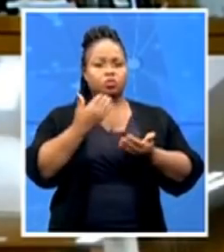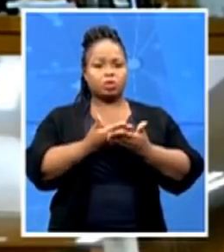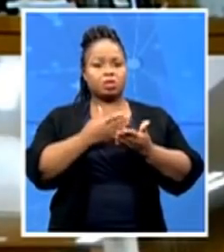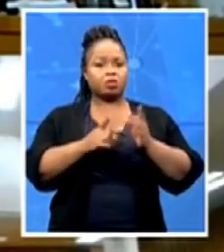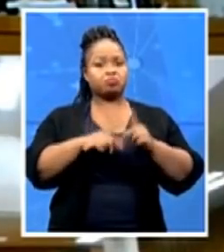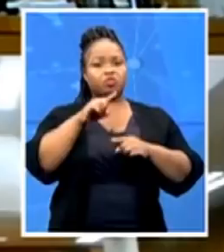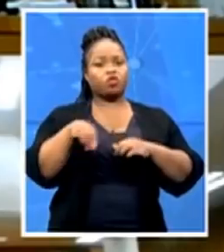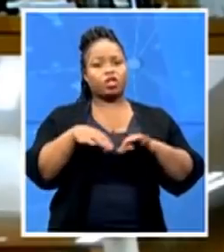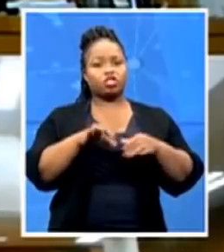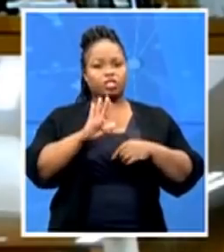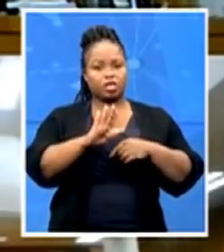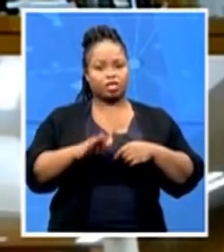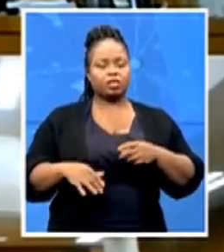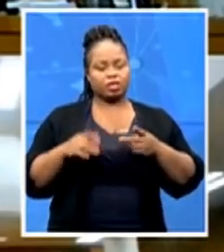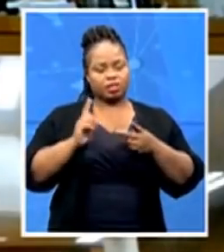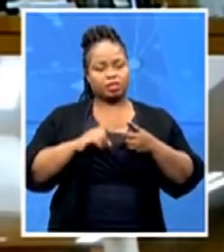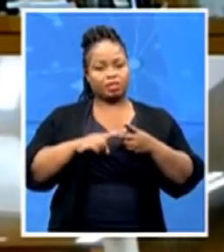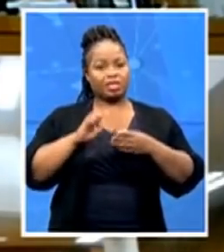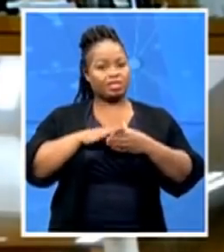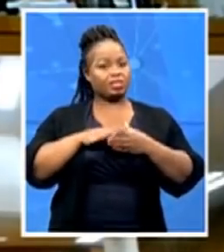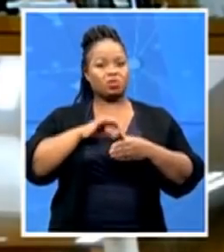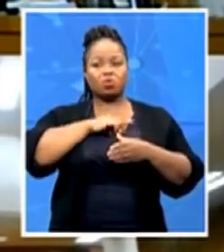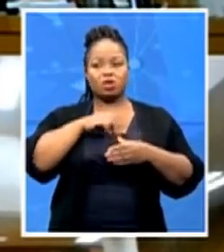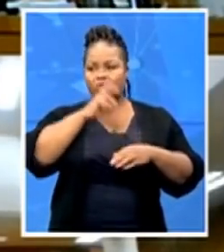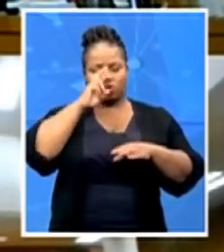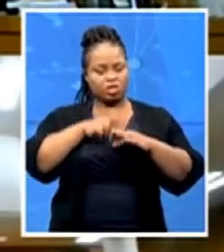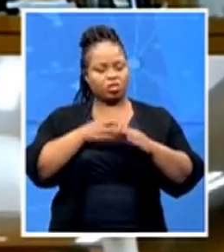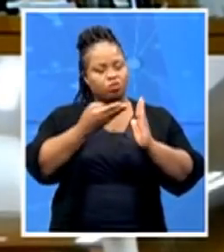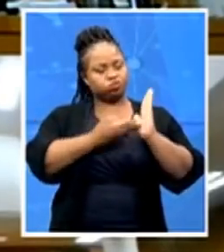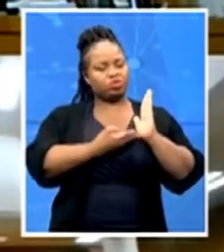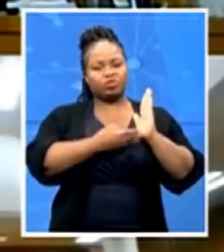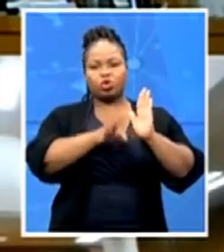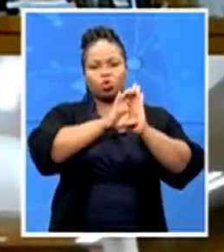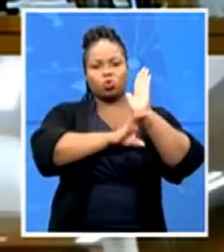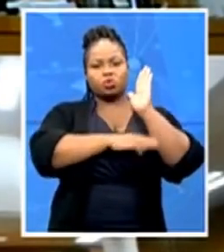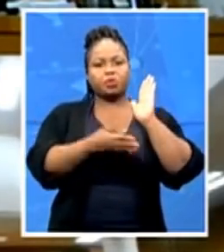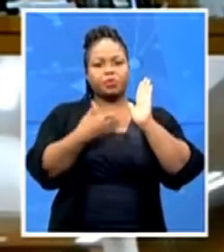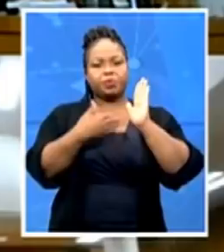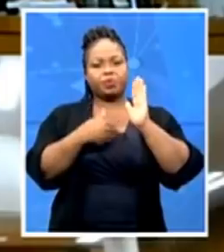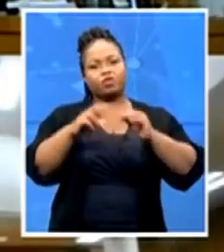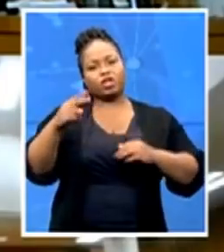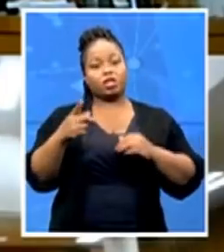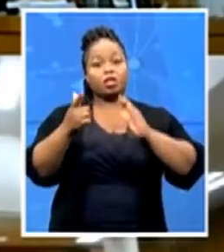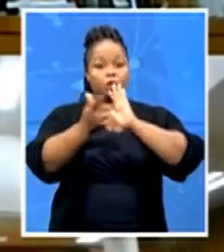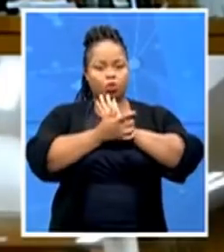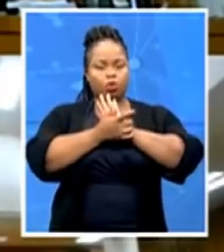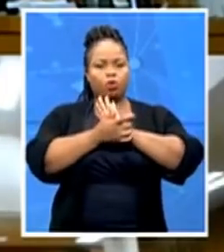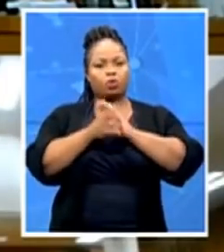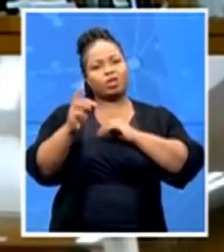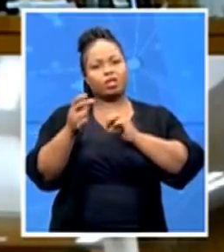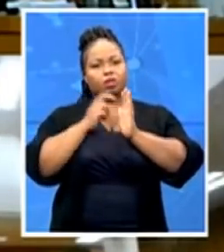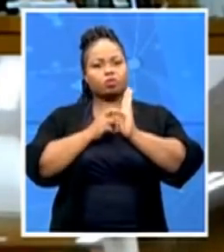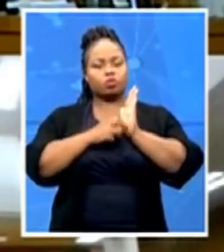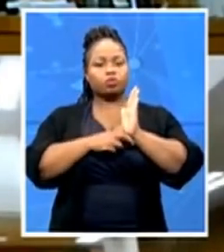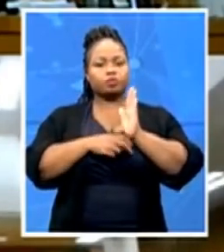is that there's no requirement in the Constitution or in any other law or in the Assembly rules that reasons be given, and I stress, to the